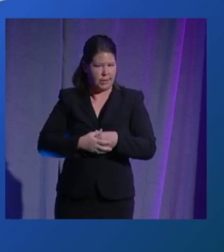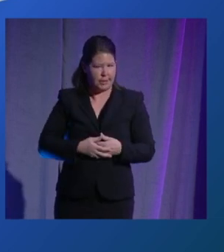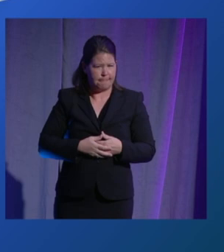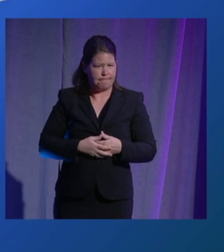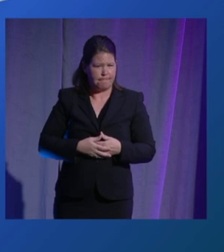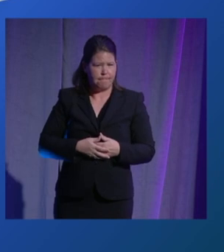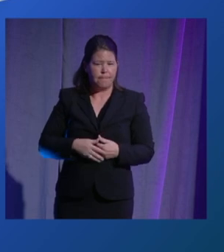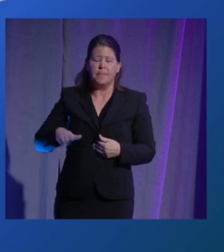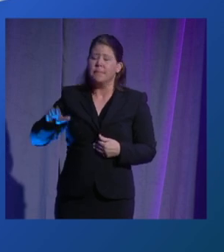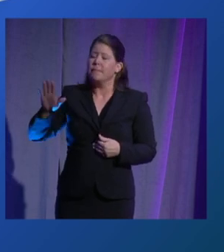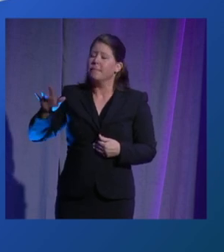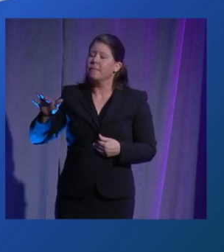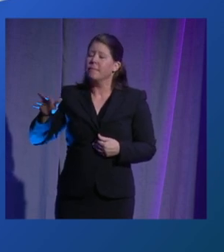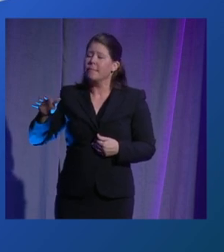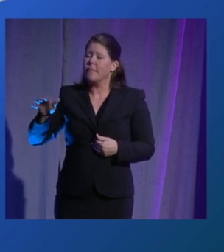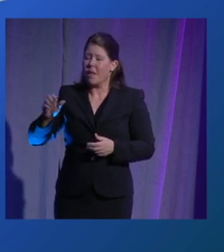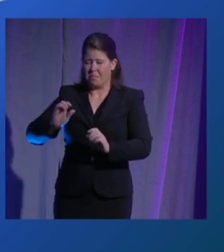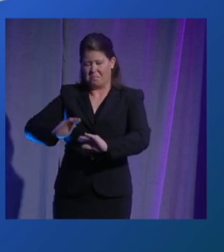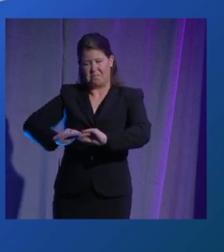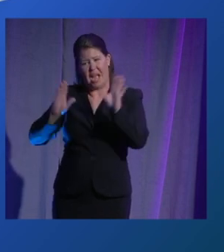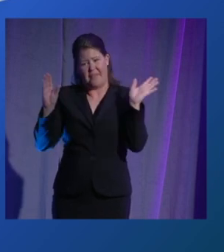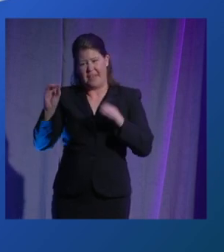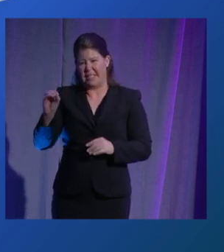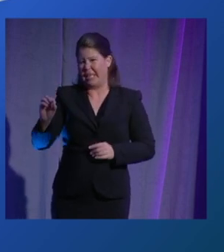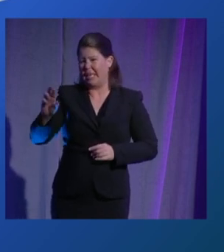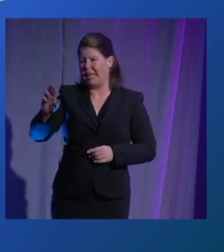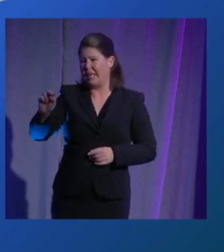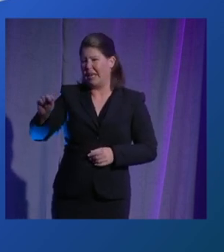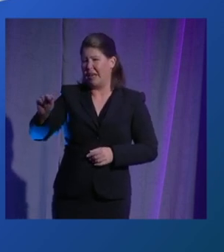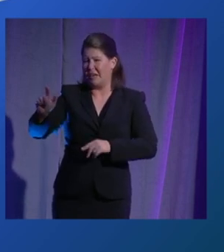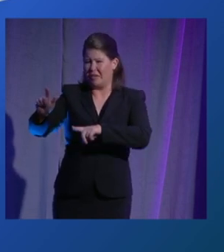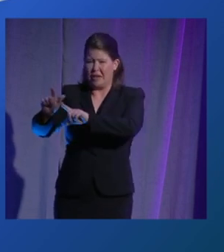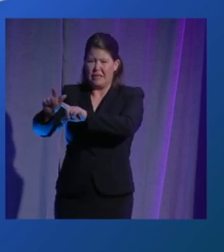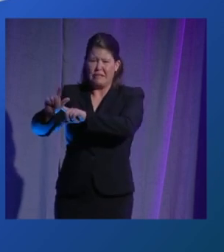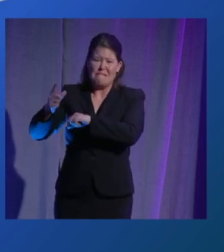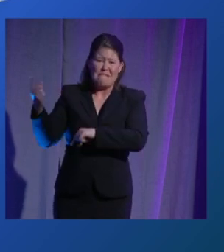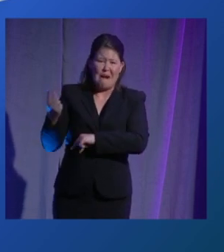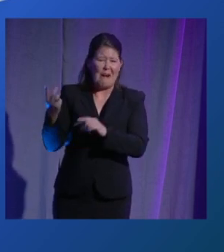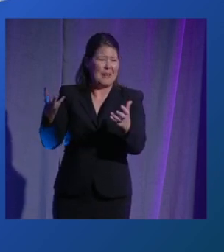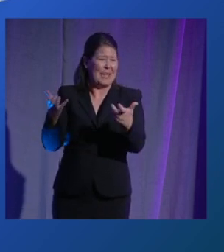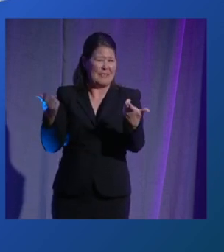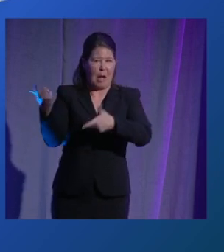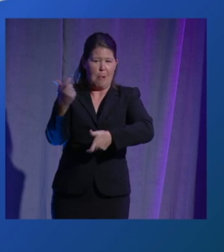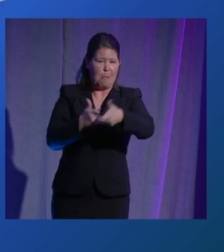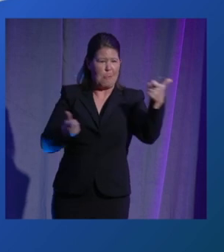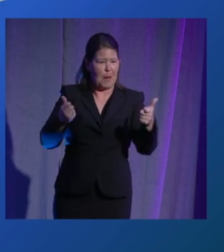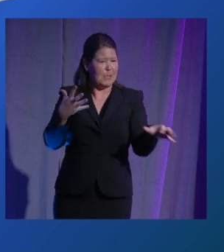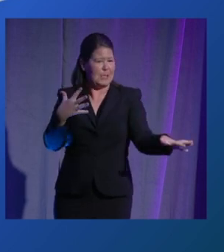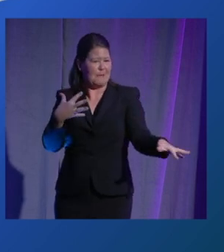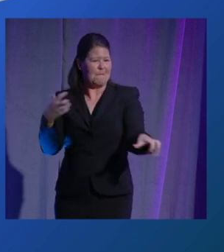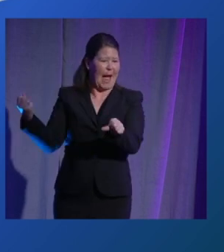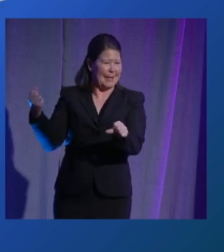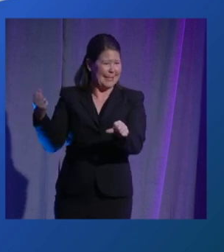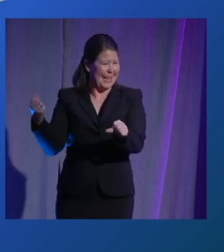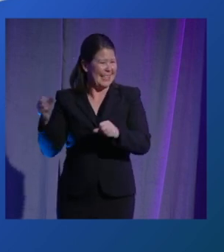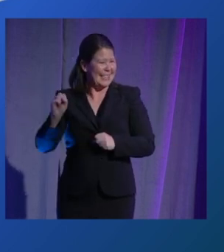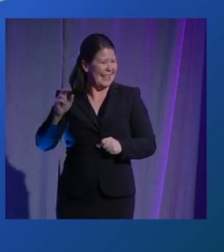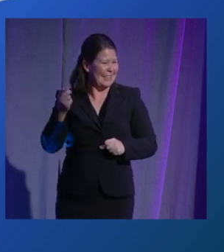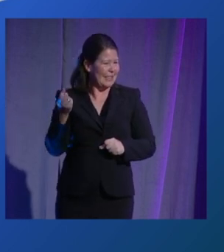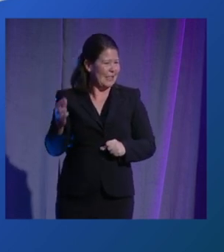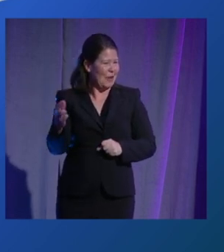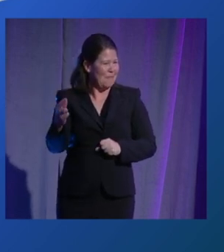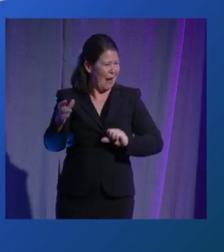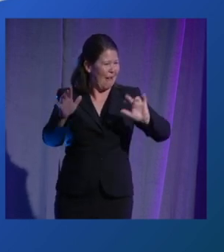is you know always always wanting the world's largest fastest supercomputer um and obviously